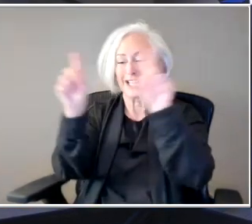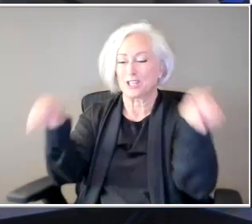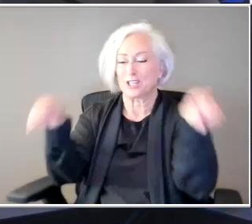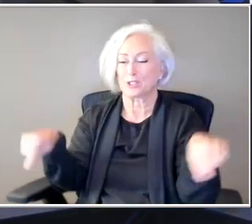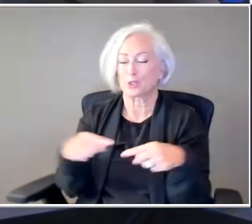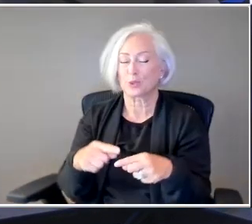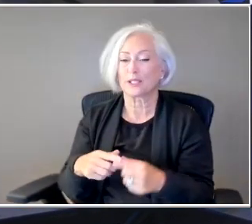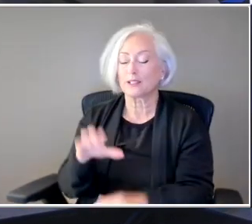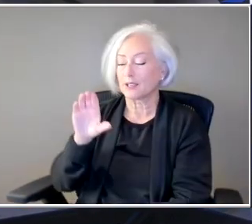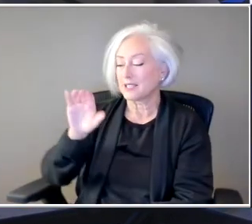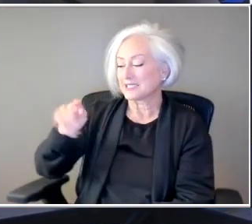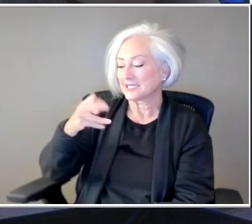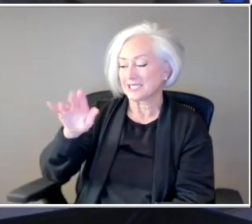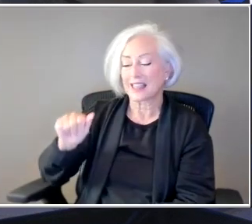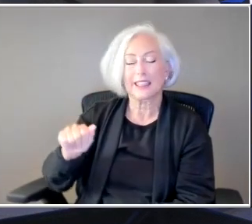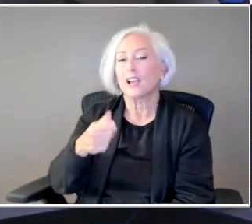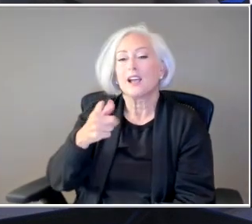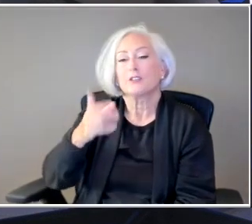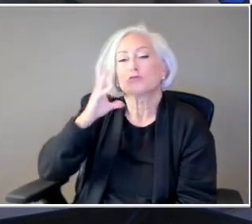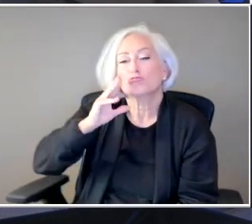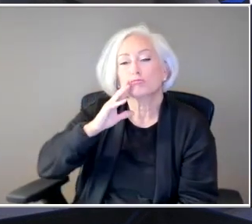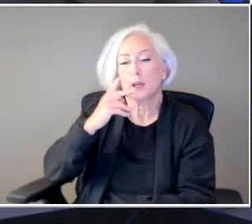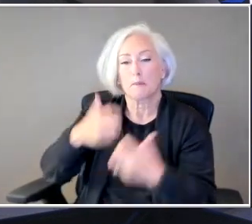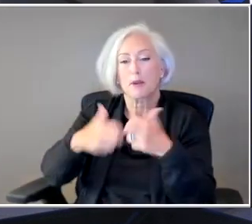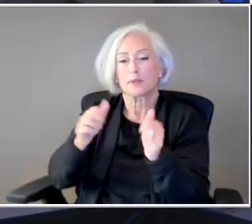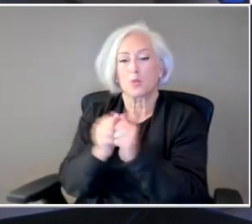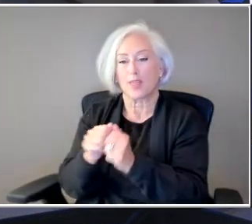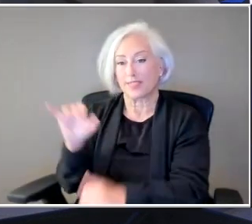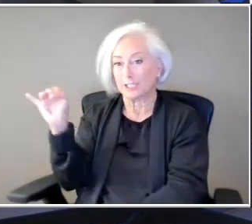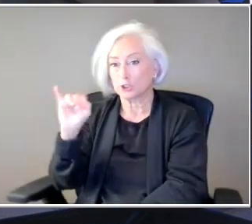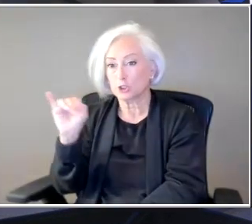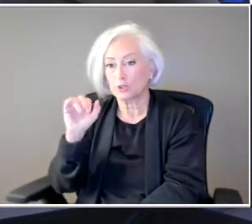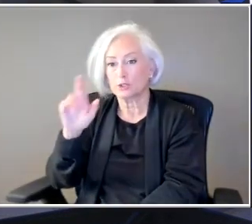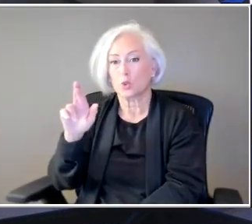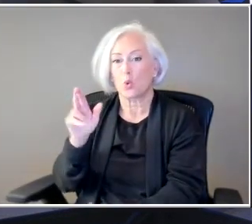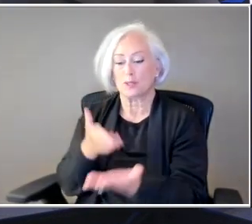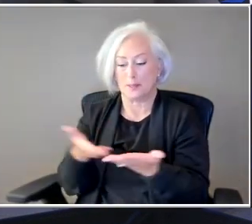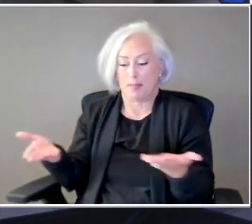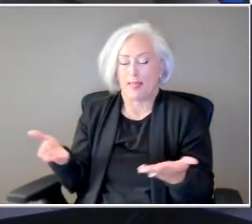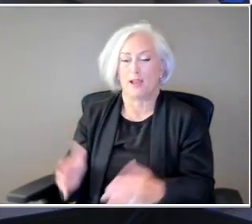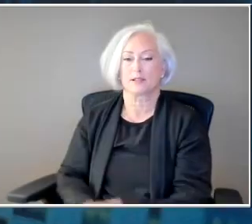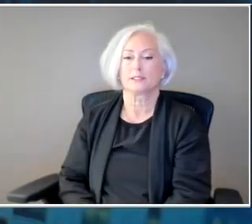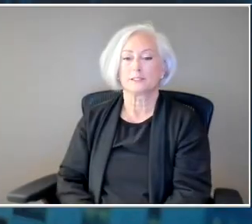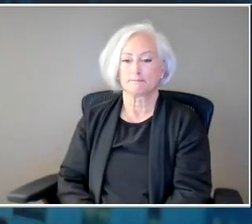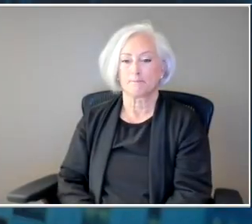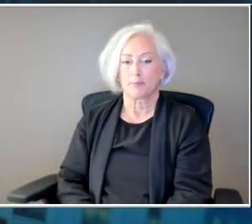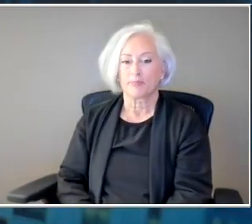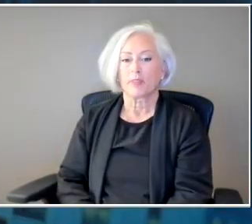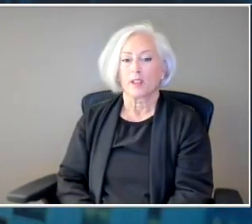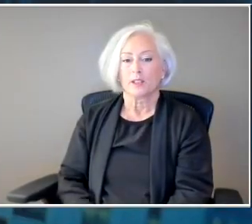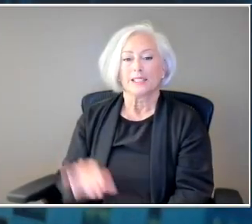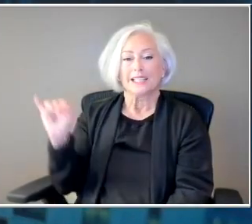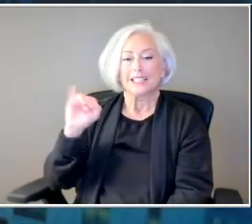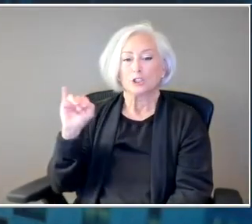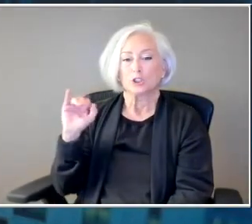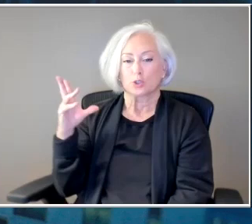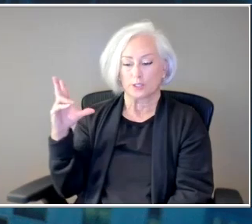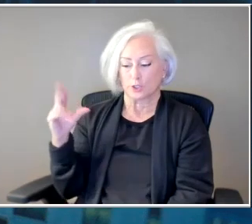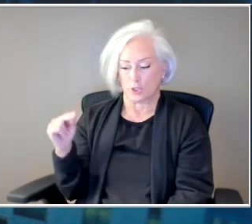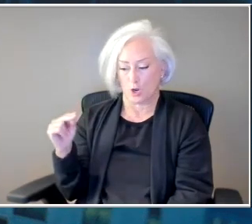any issues when it comes to like insurance or even supply? Insurance, no. However, as